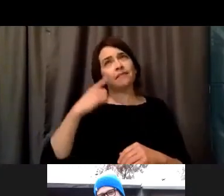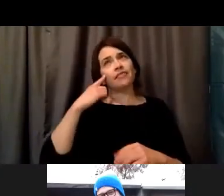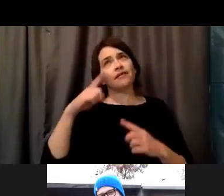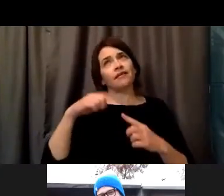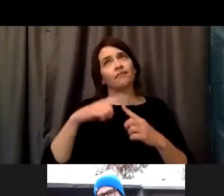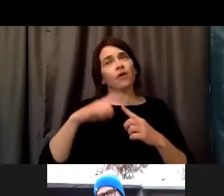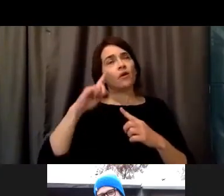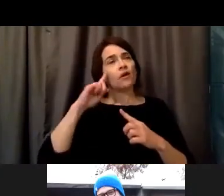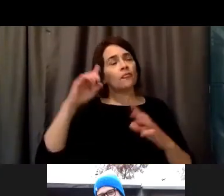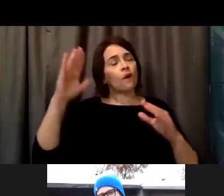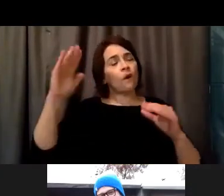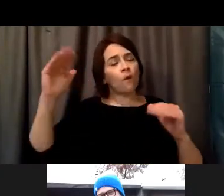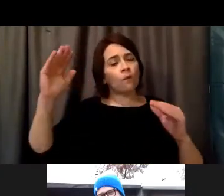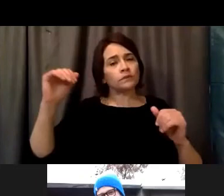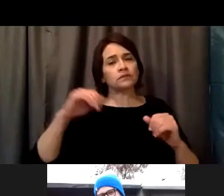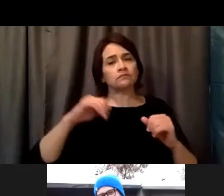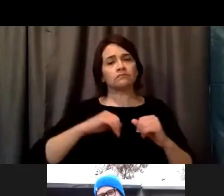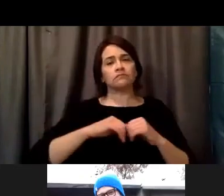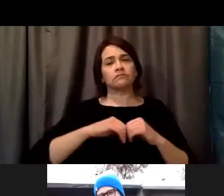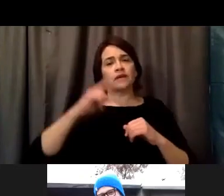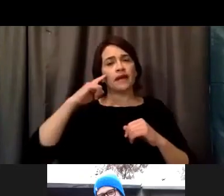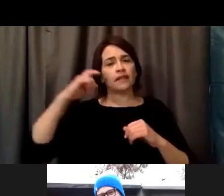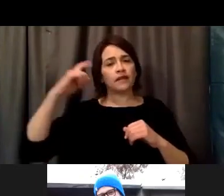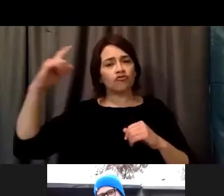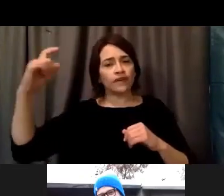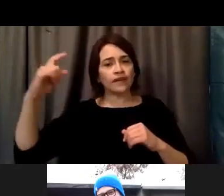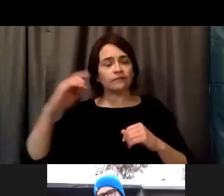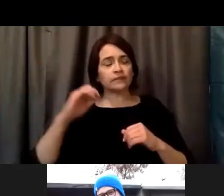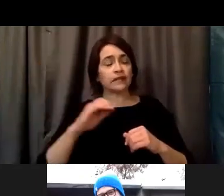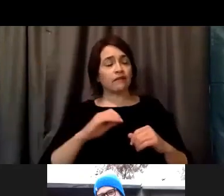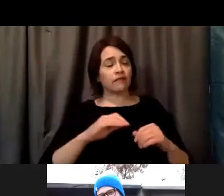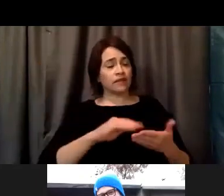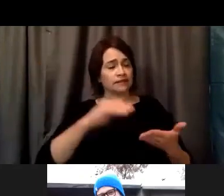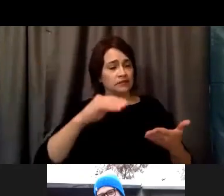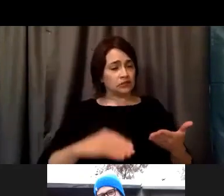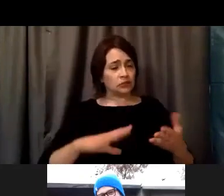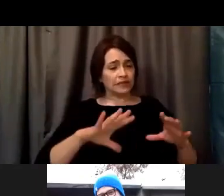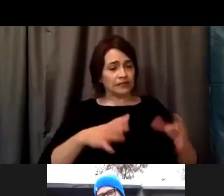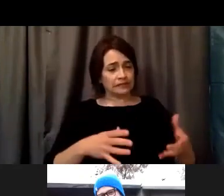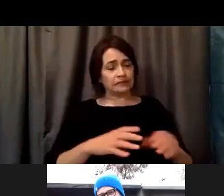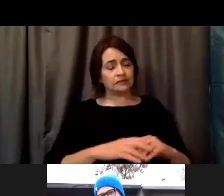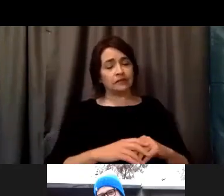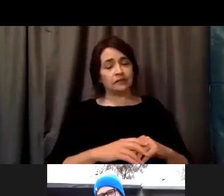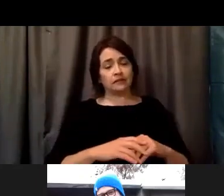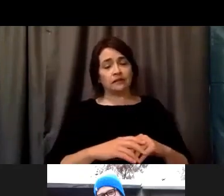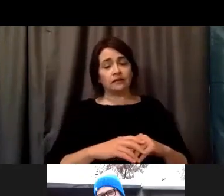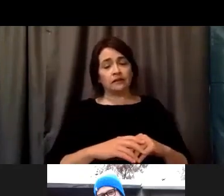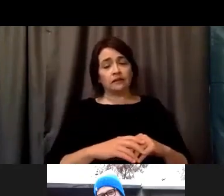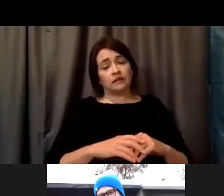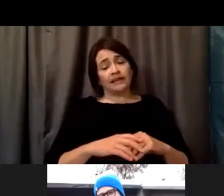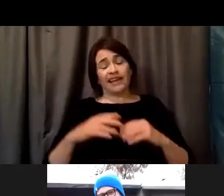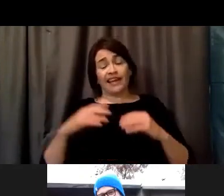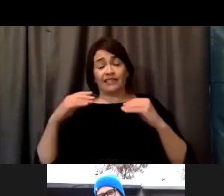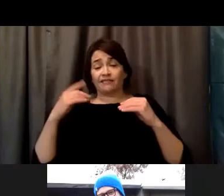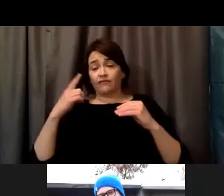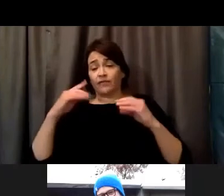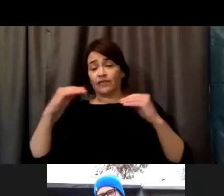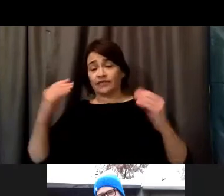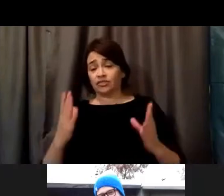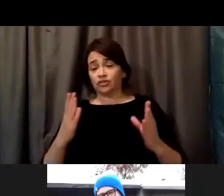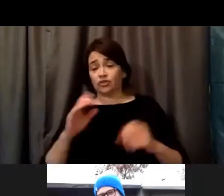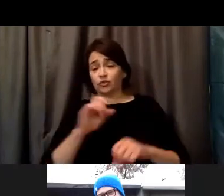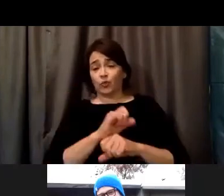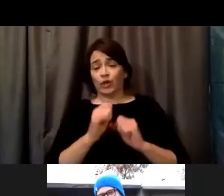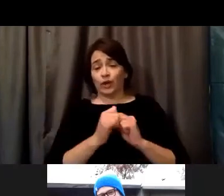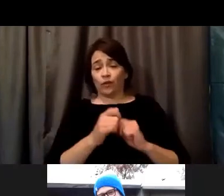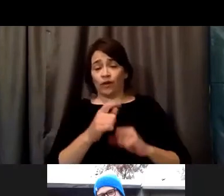importance of identity for teachers and everyone connected to education and, you know, working with young people. I guess